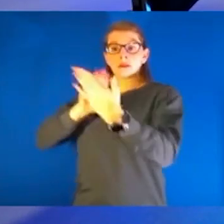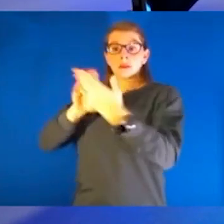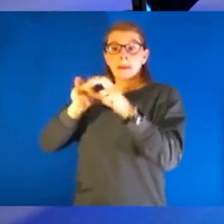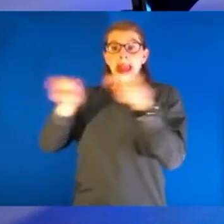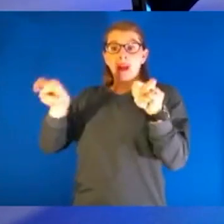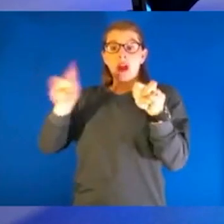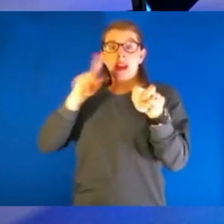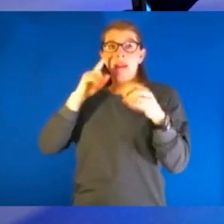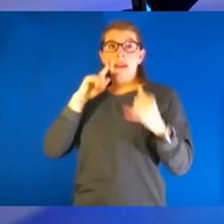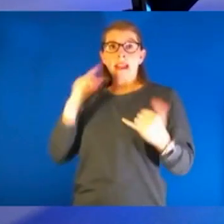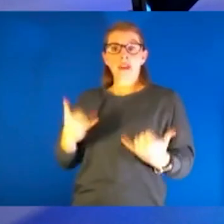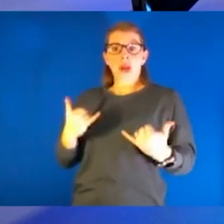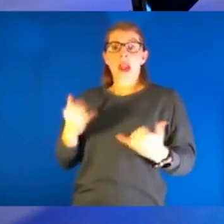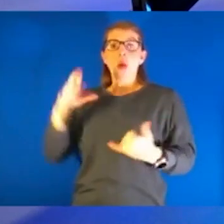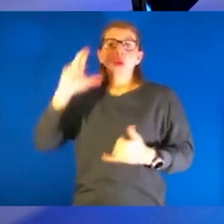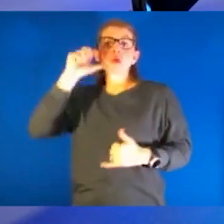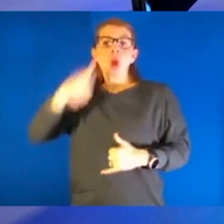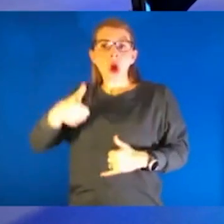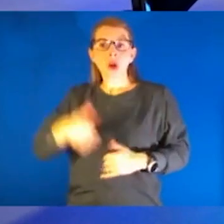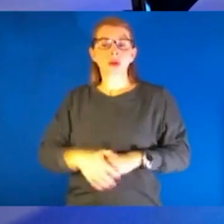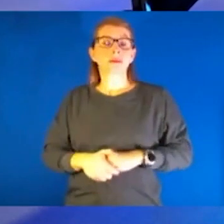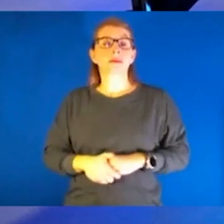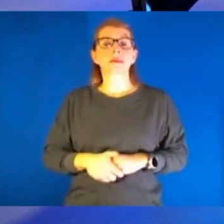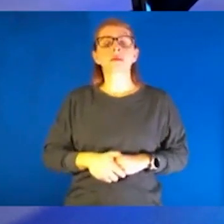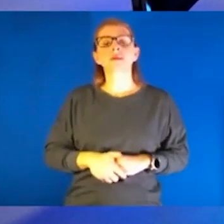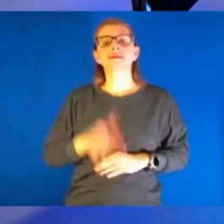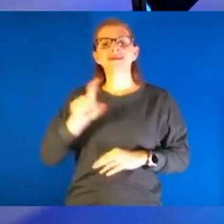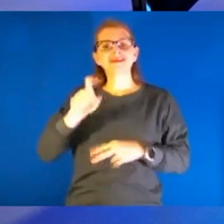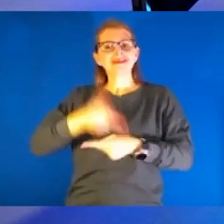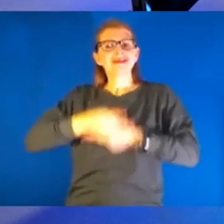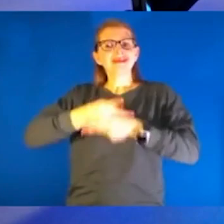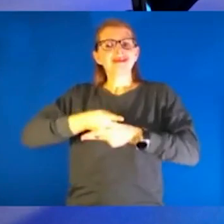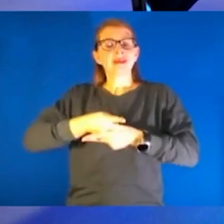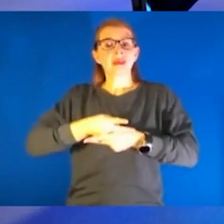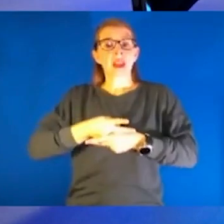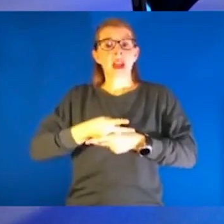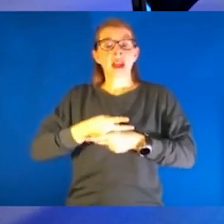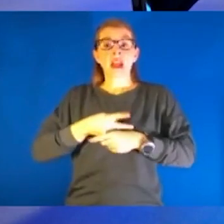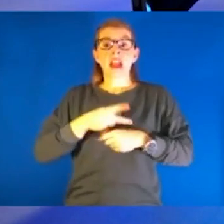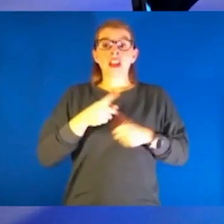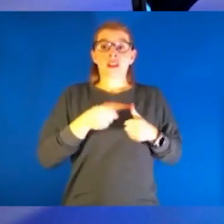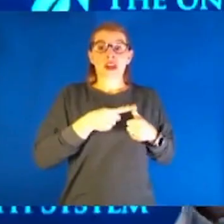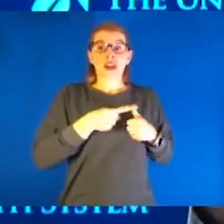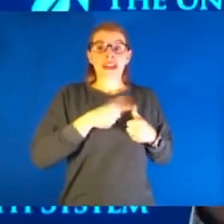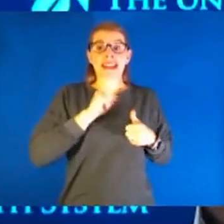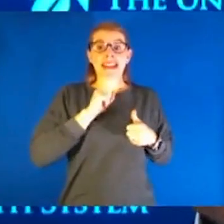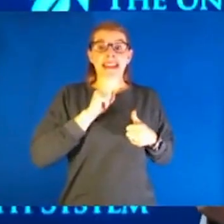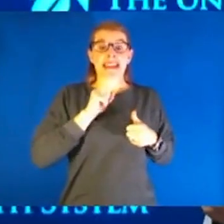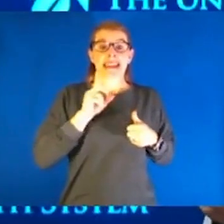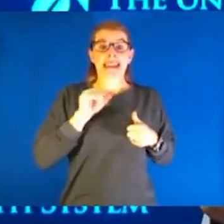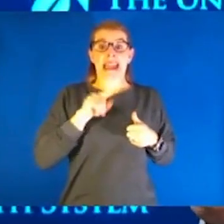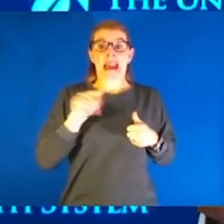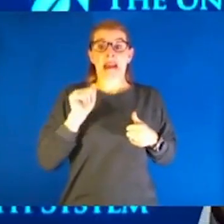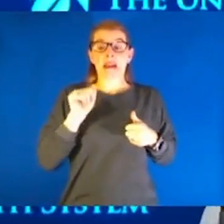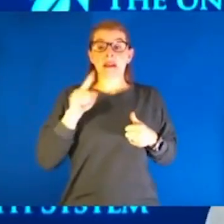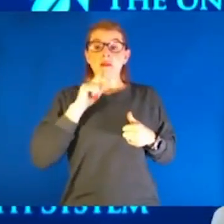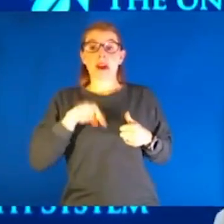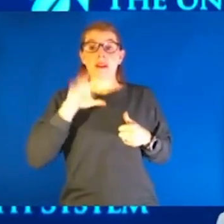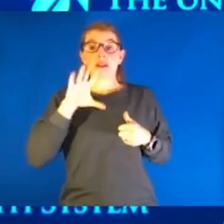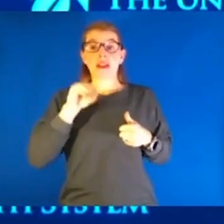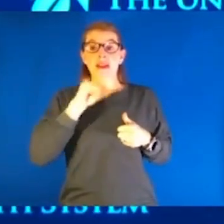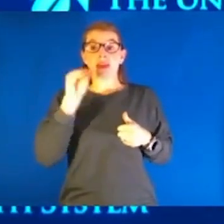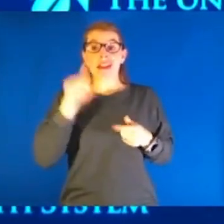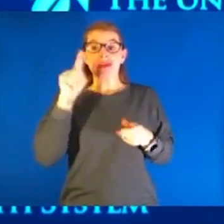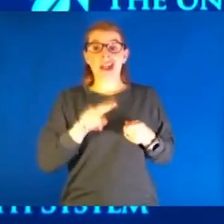So it's coming up. And this is where we have to be careful, because in their initial data, Merck reported, 50% reduction. And then they said, well,